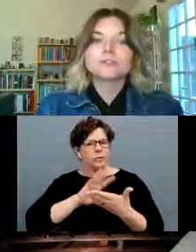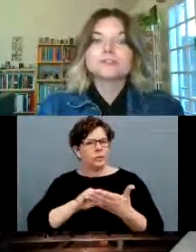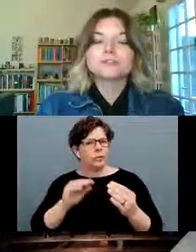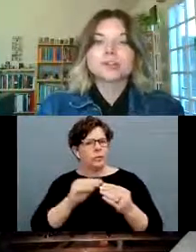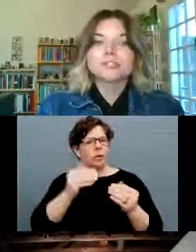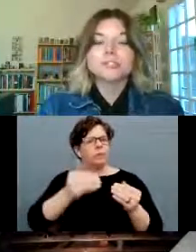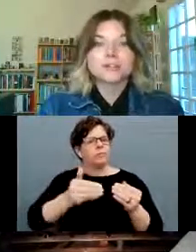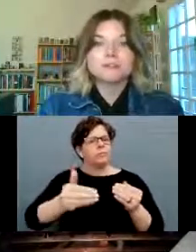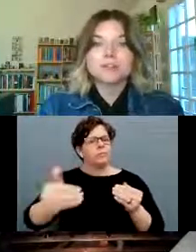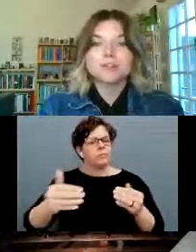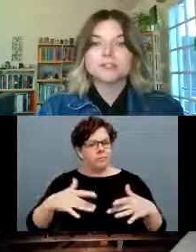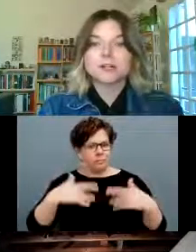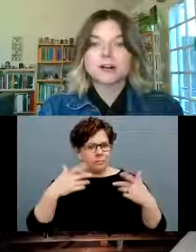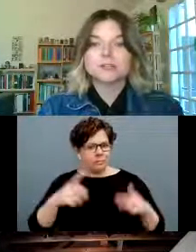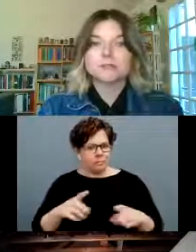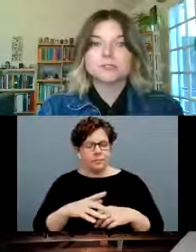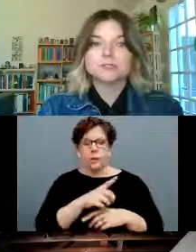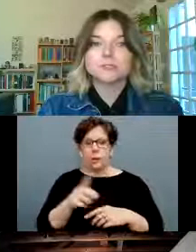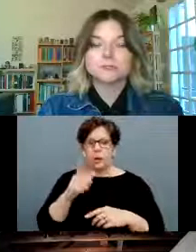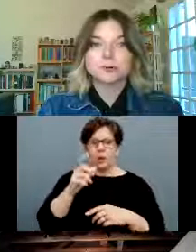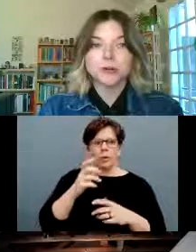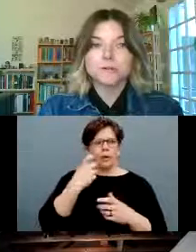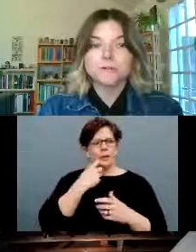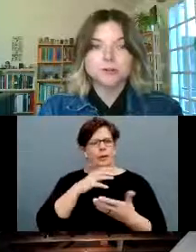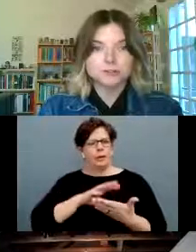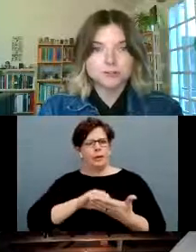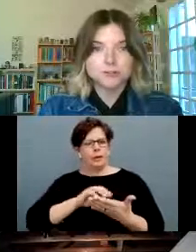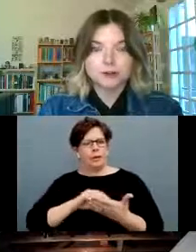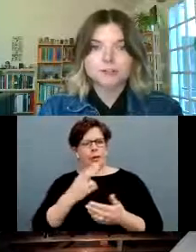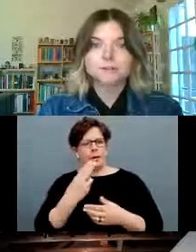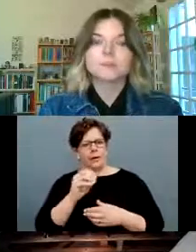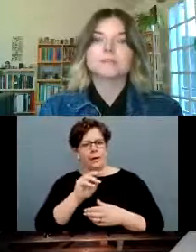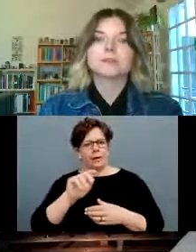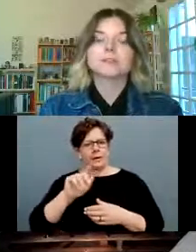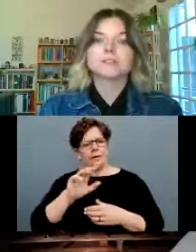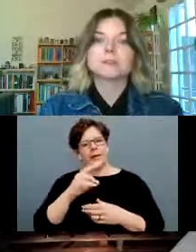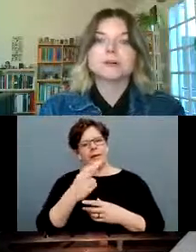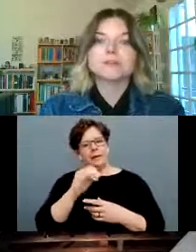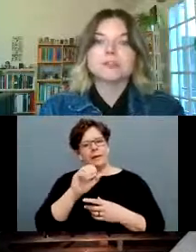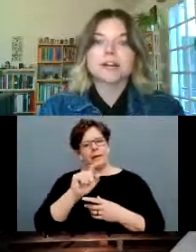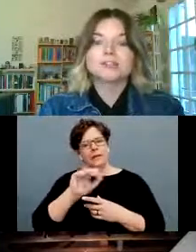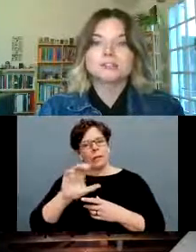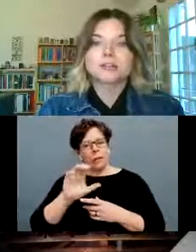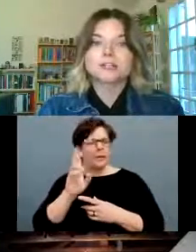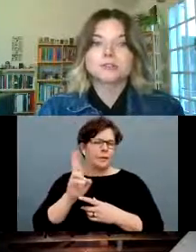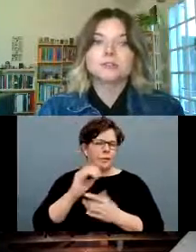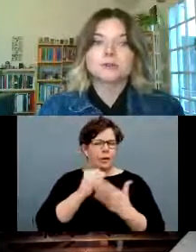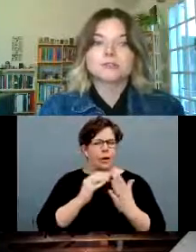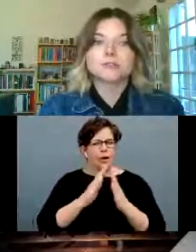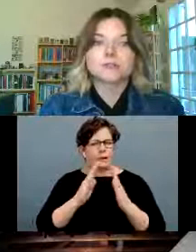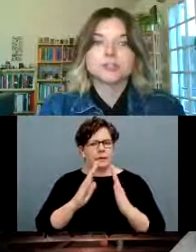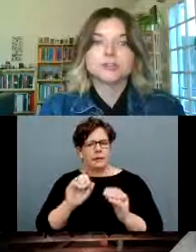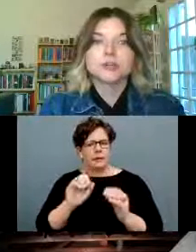For those of you just learning about the Historic Artist Homes and Studios program, also known as HAHS, this is a program of the National Trust for